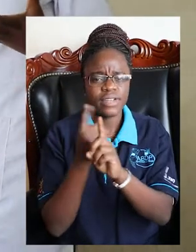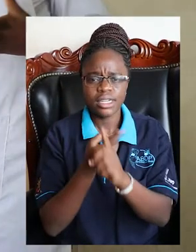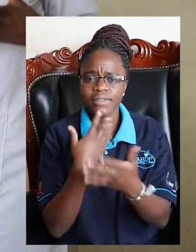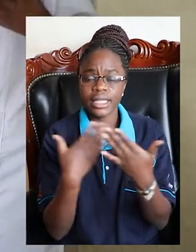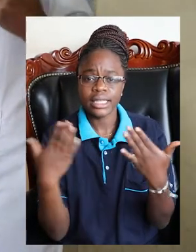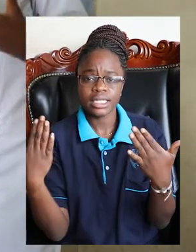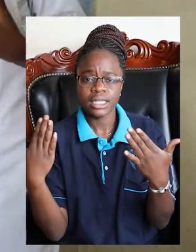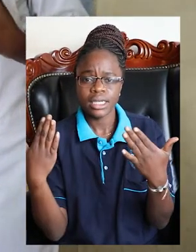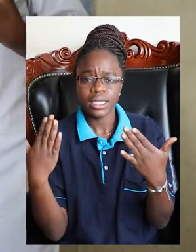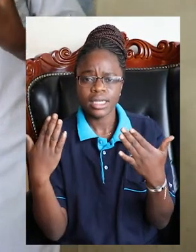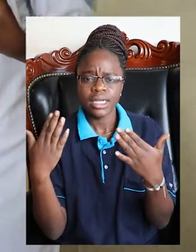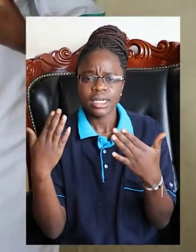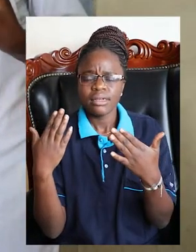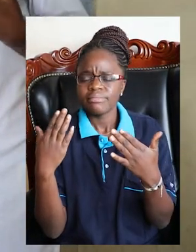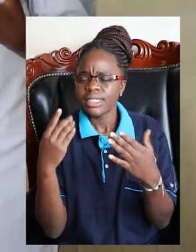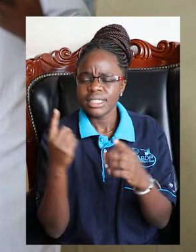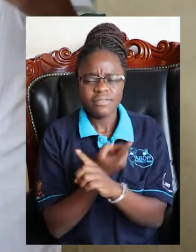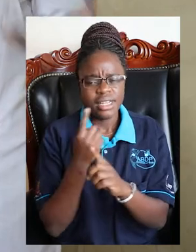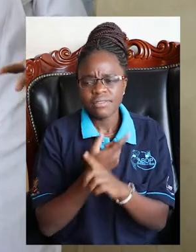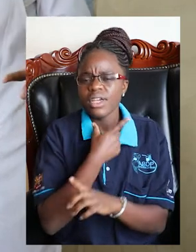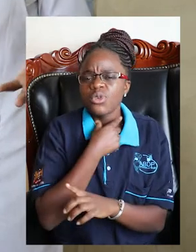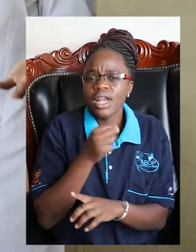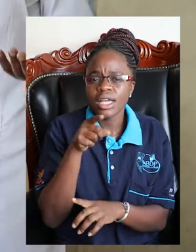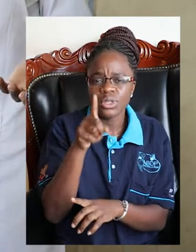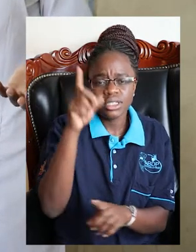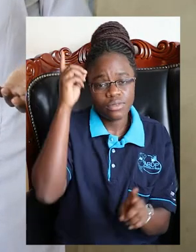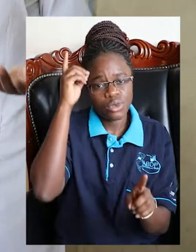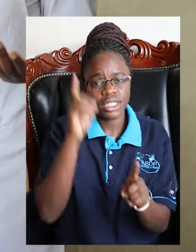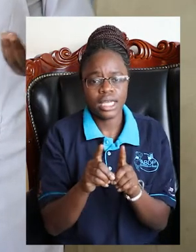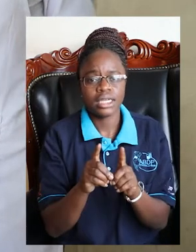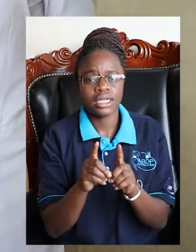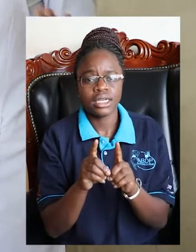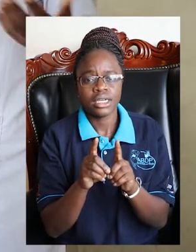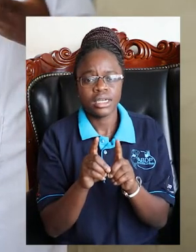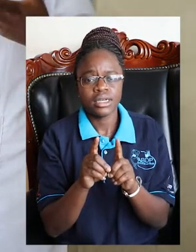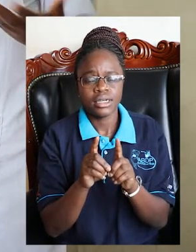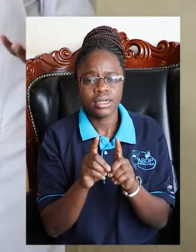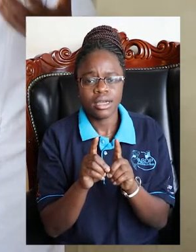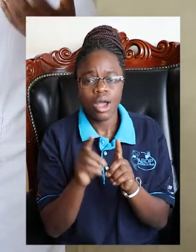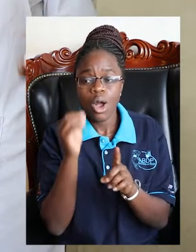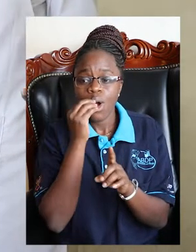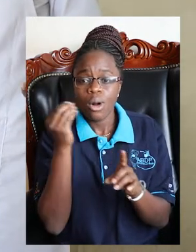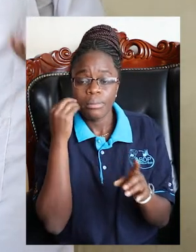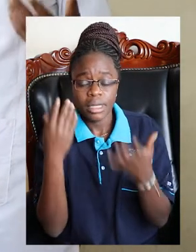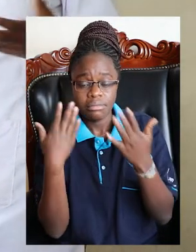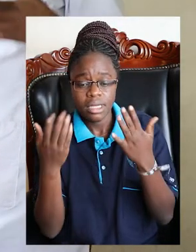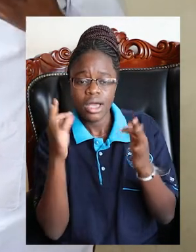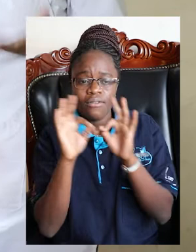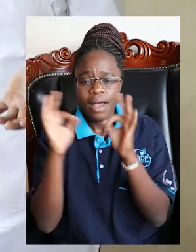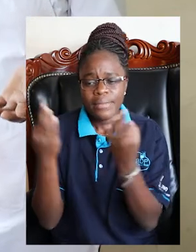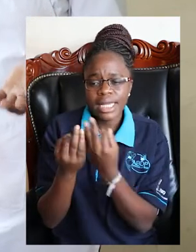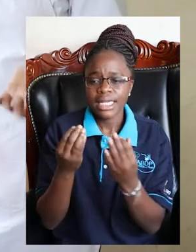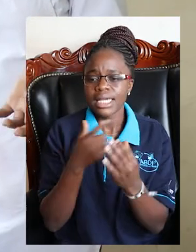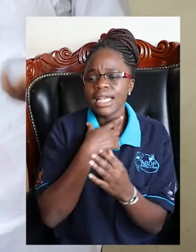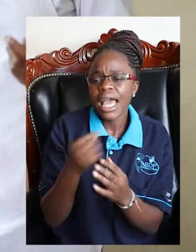spices, and the spices will depend on which spice you like. So most of the time, you will look for the spice that you have at home or the spice that